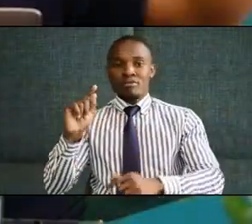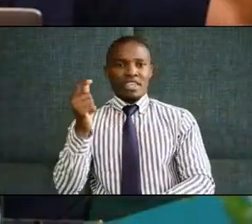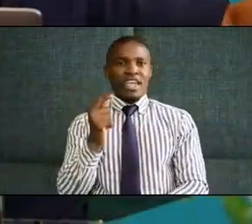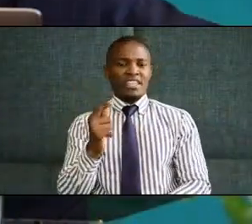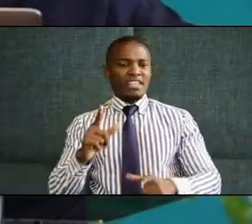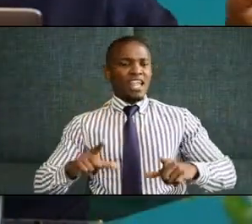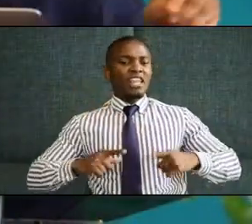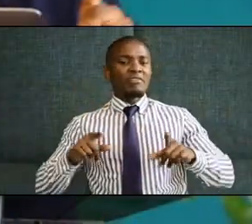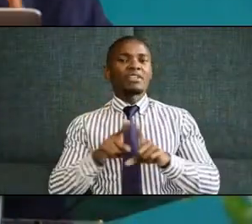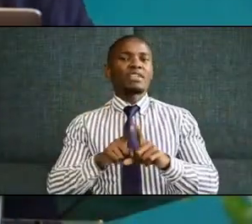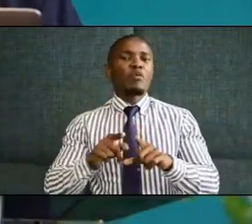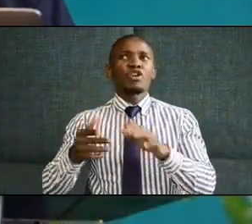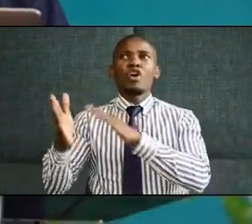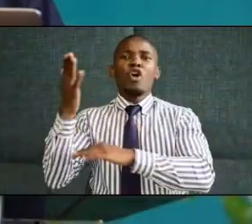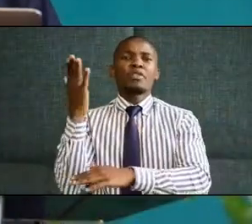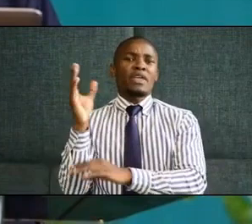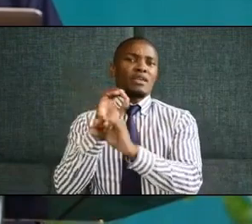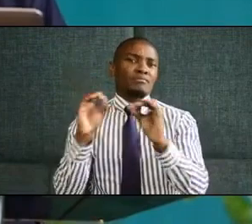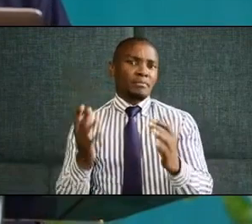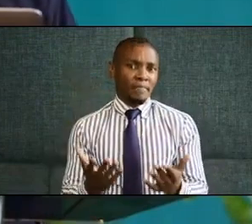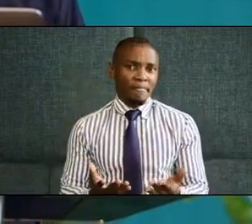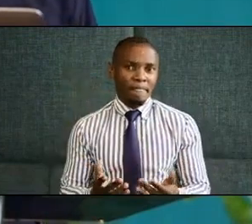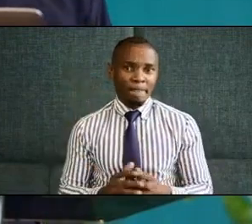as if there is no God.